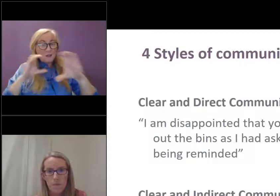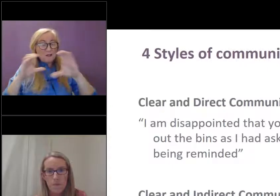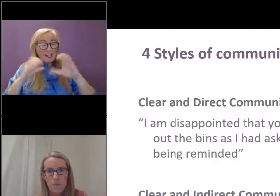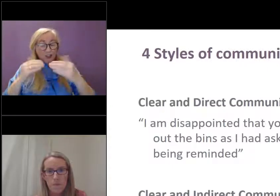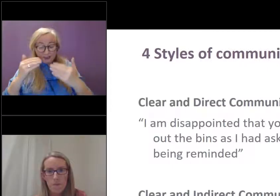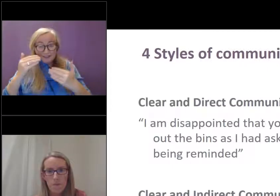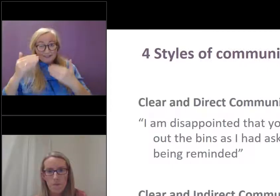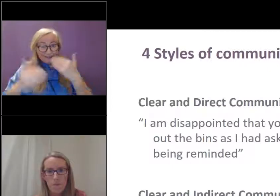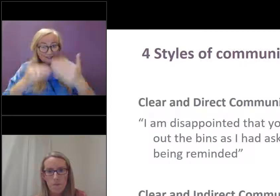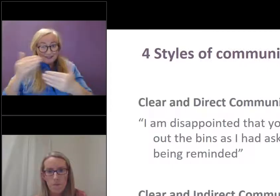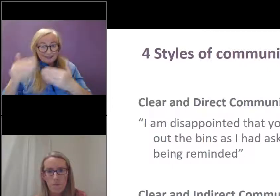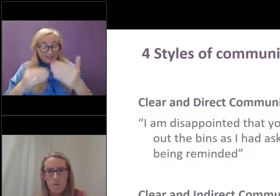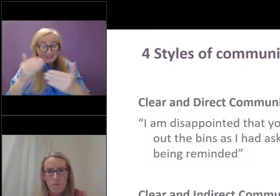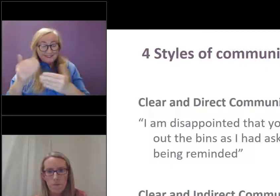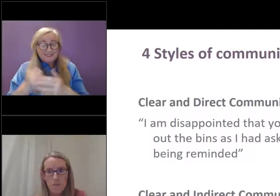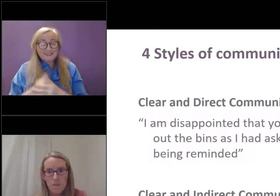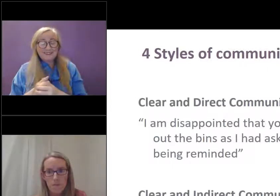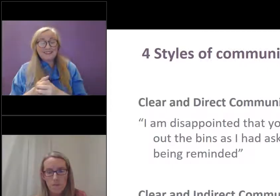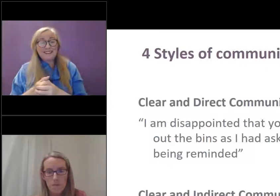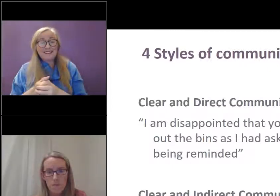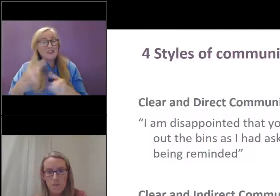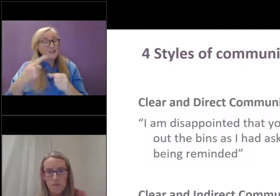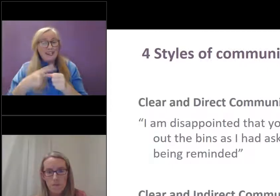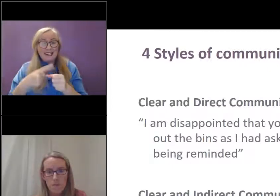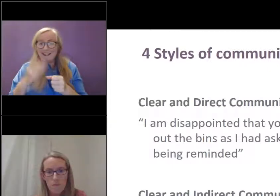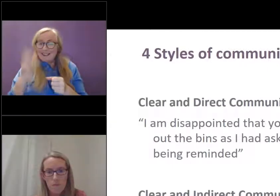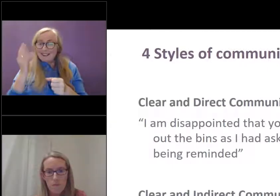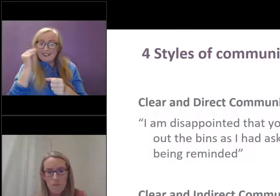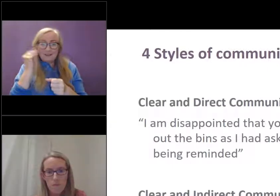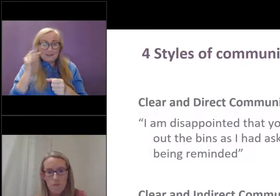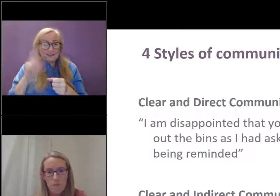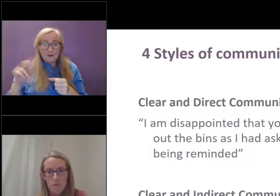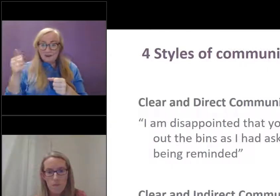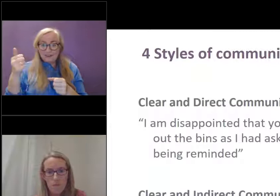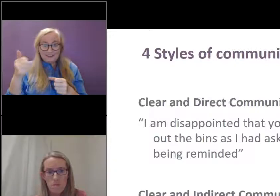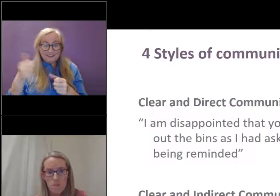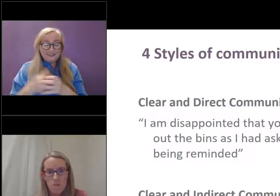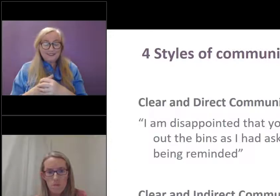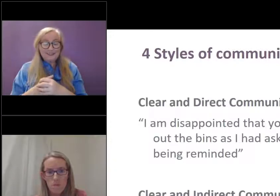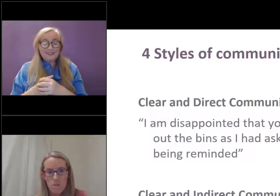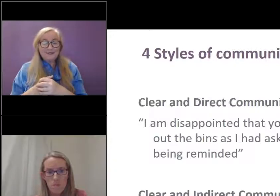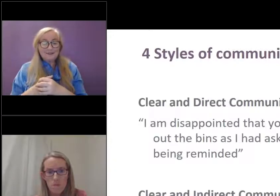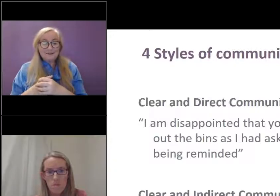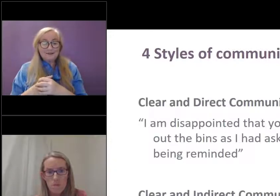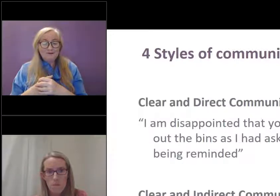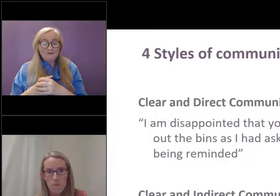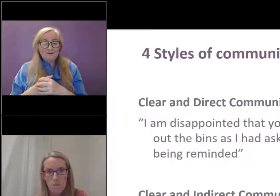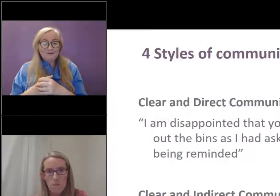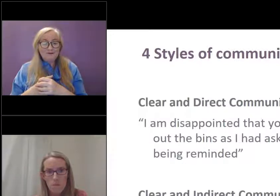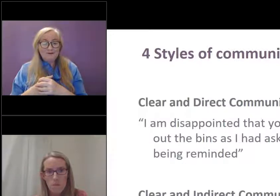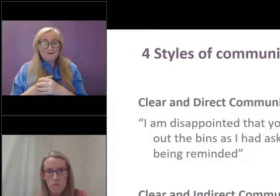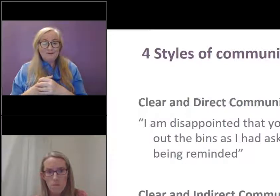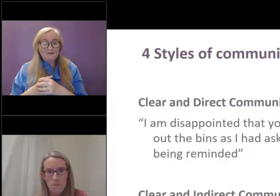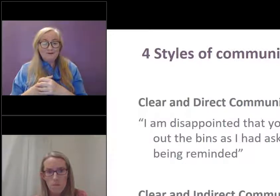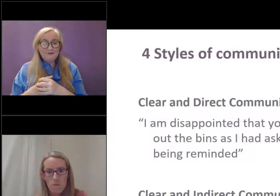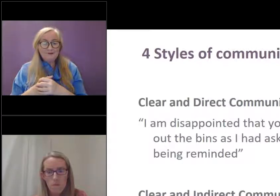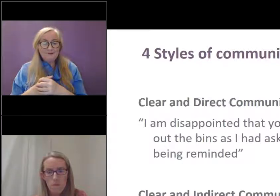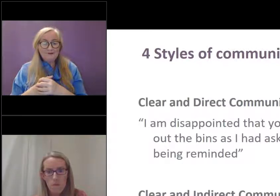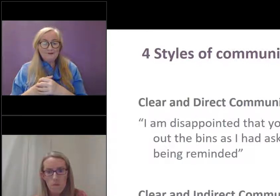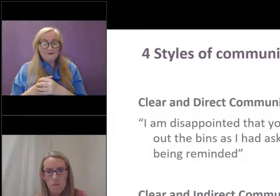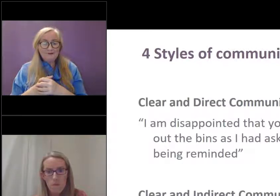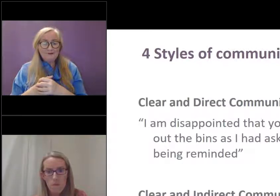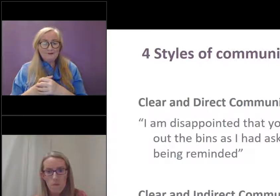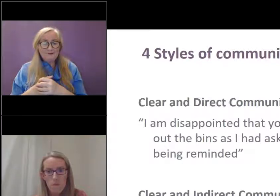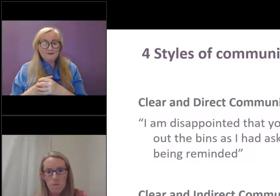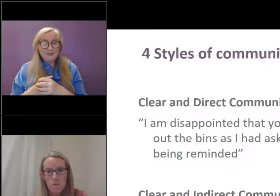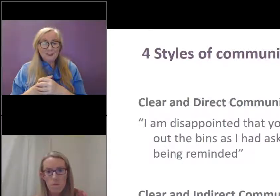What would be there before anything would become whether would be conflict. And so it's important